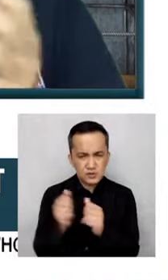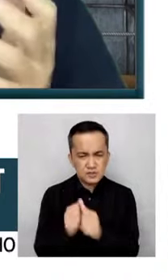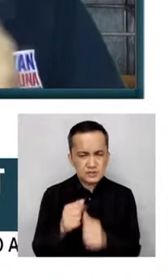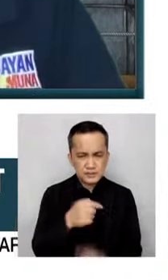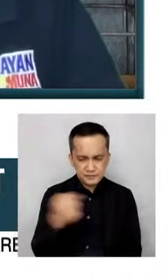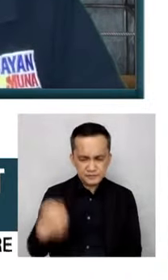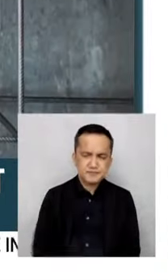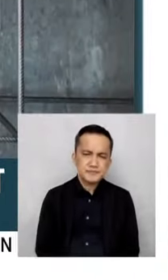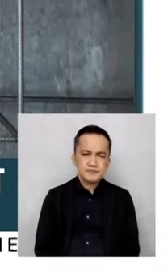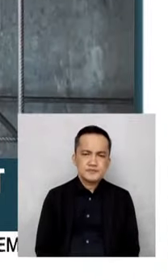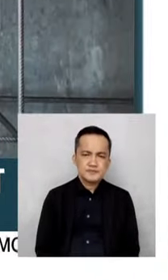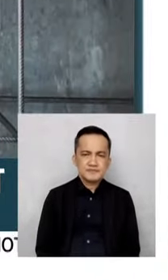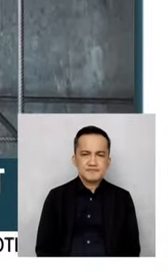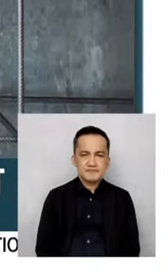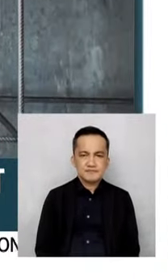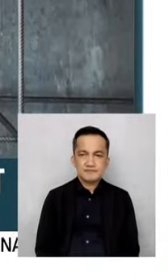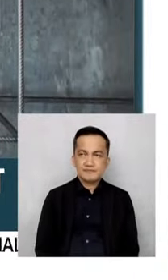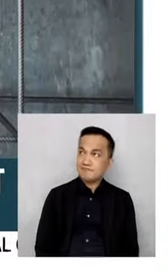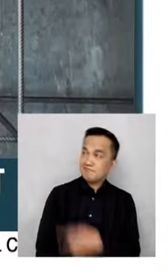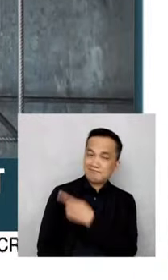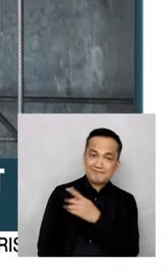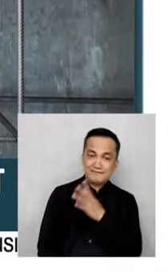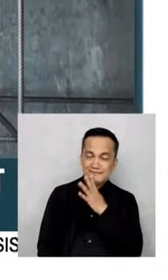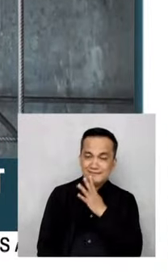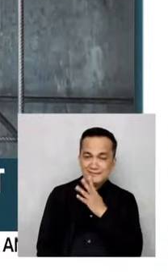That's actually a scary prospect because